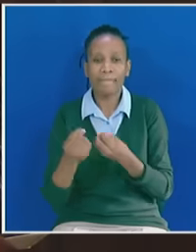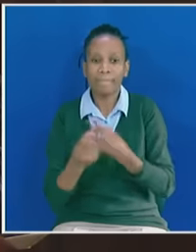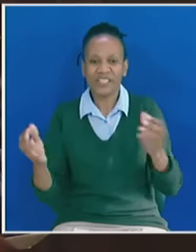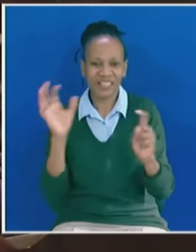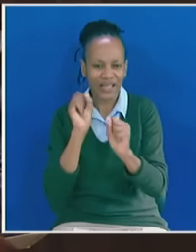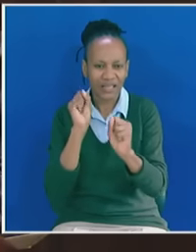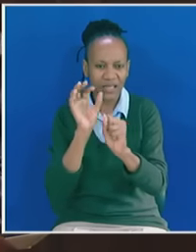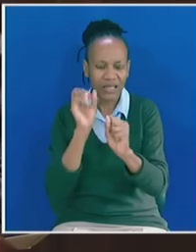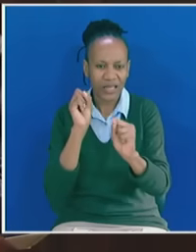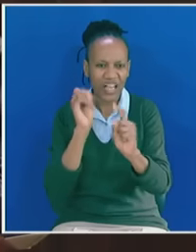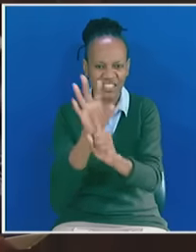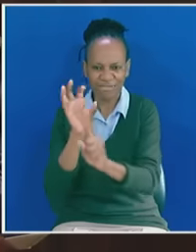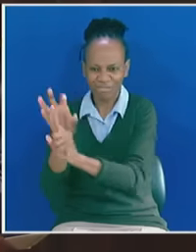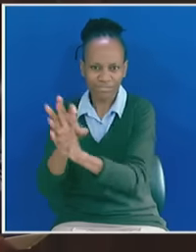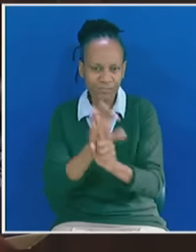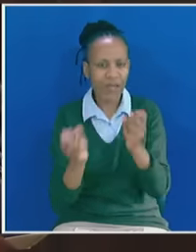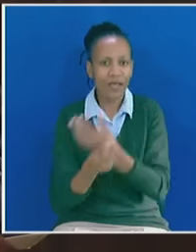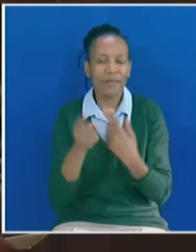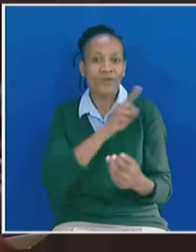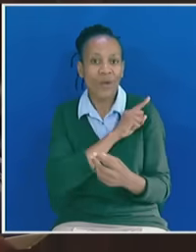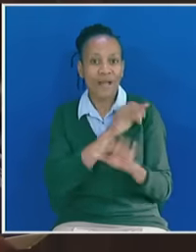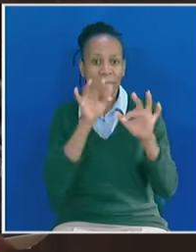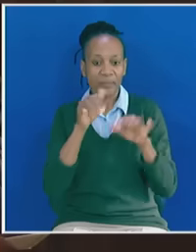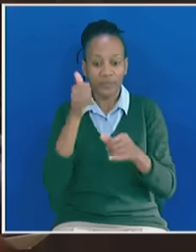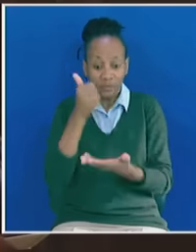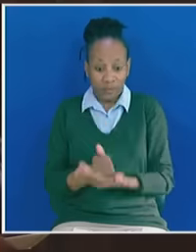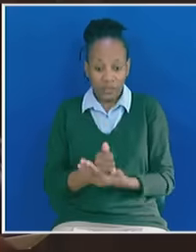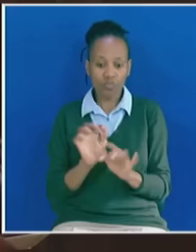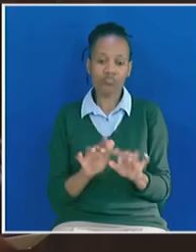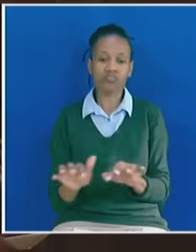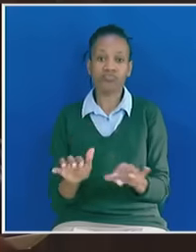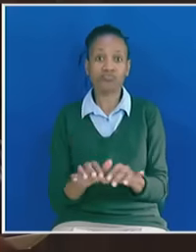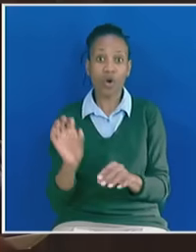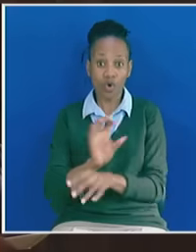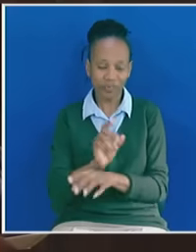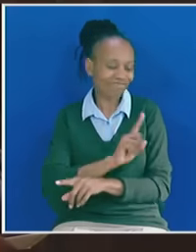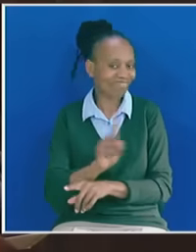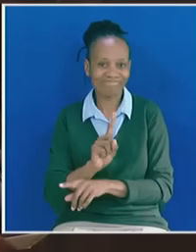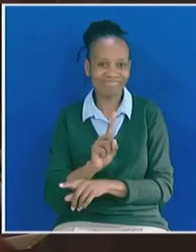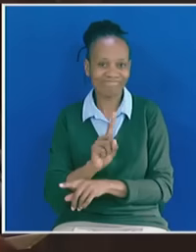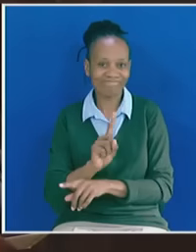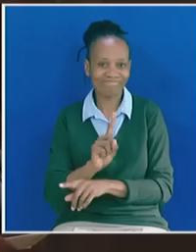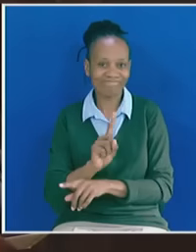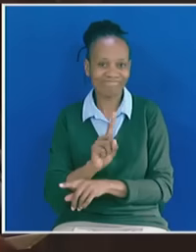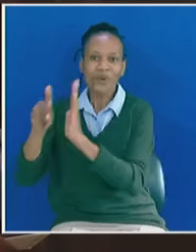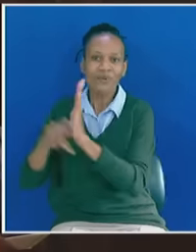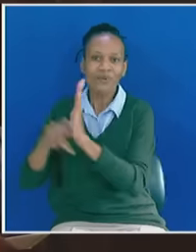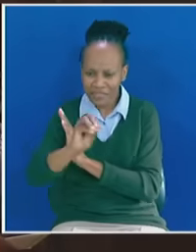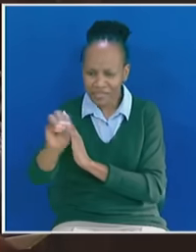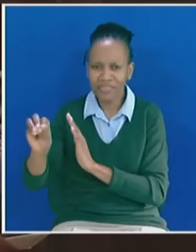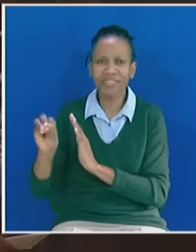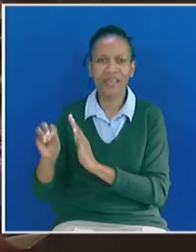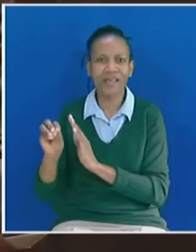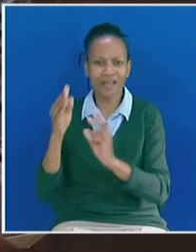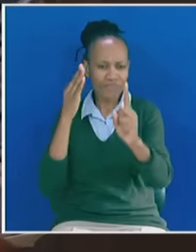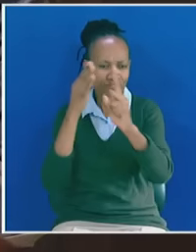longer perpetrated by cyber jigs sitting behind computers, but rather by automated programs which run constantly with the aim